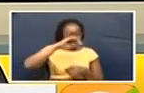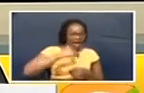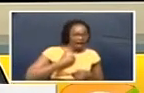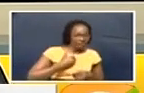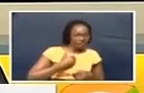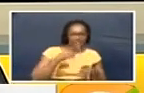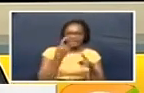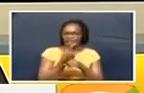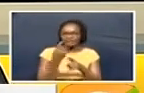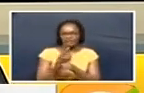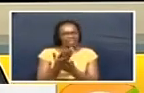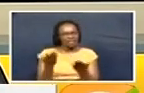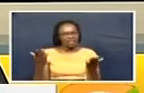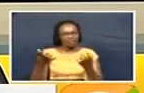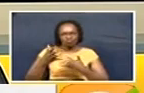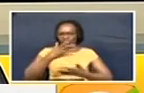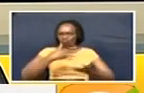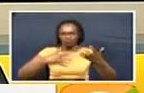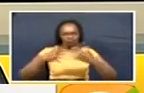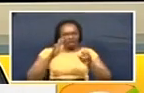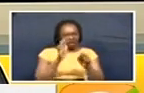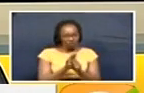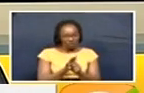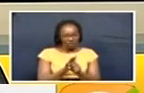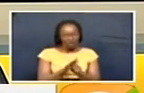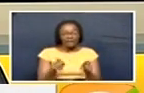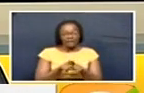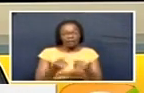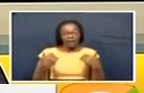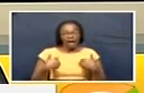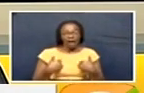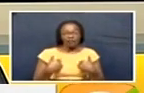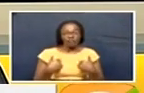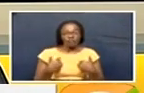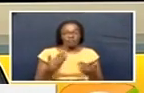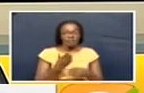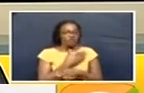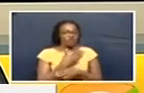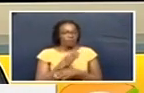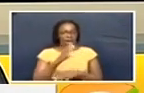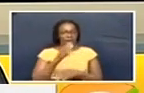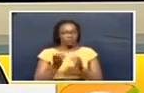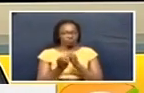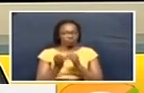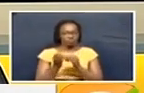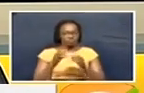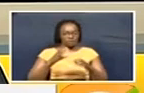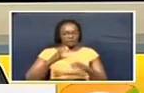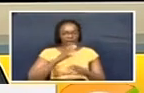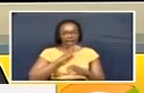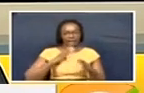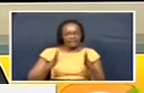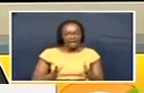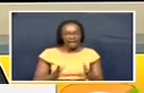The mix is different. But also I had a lot of, like, former councillors, former mayors, so I had everything